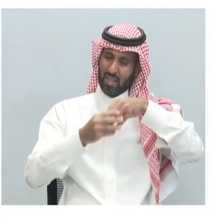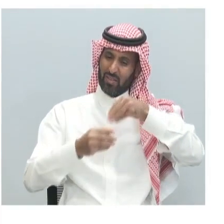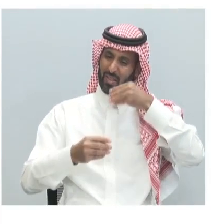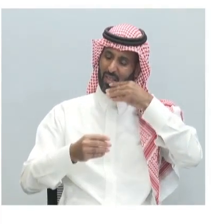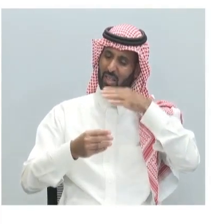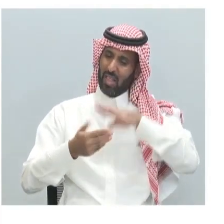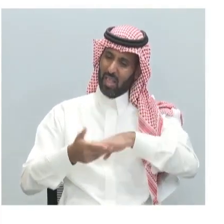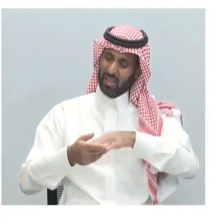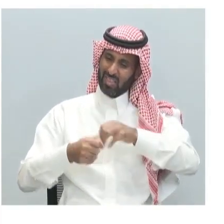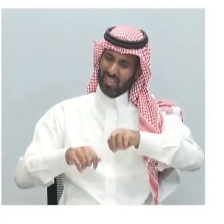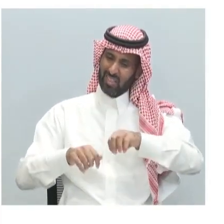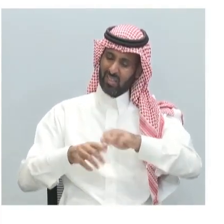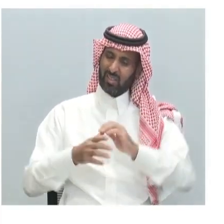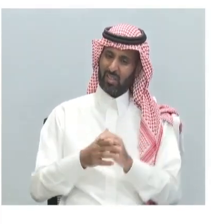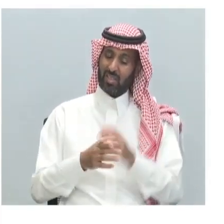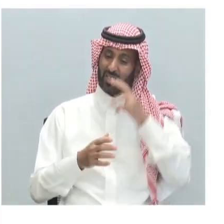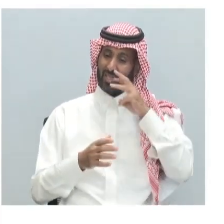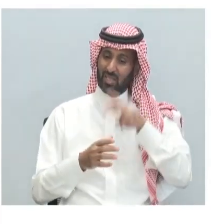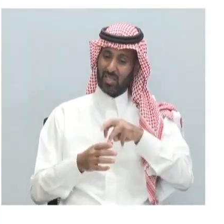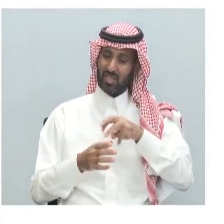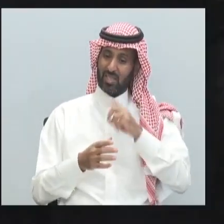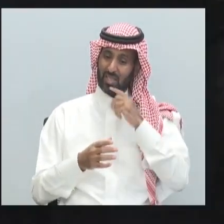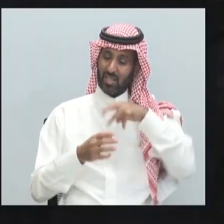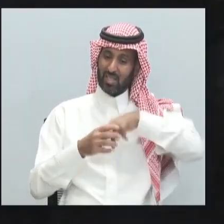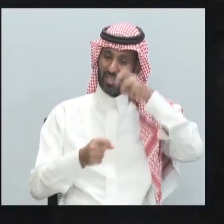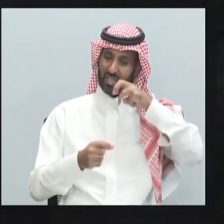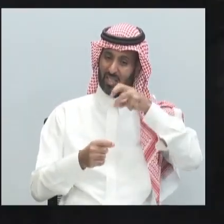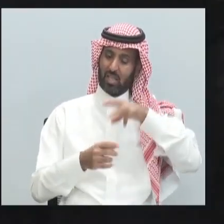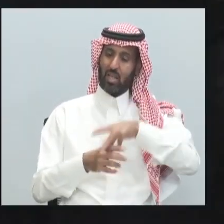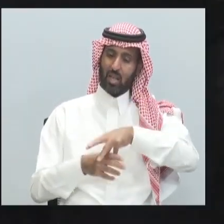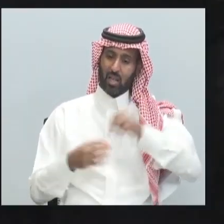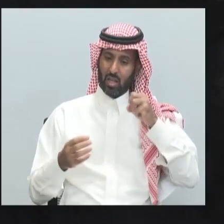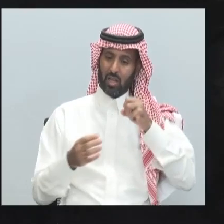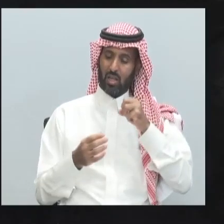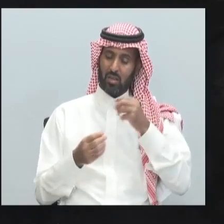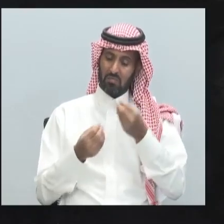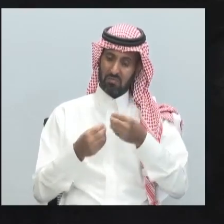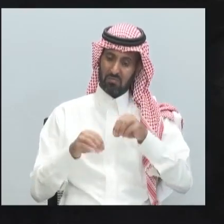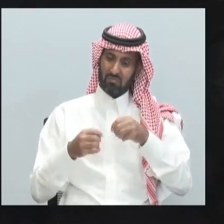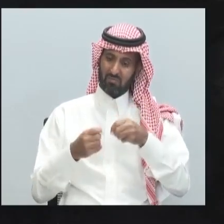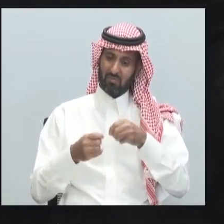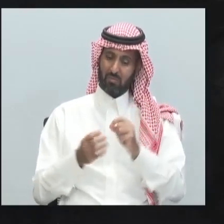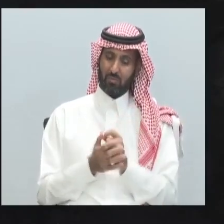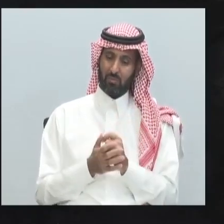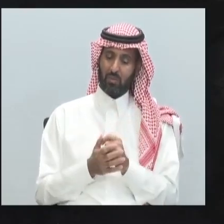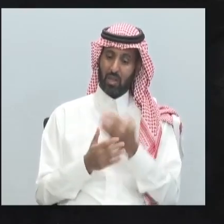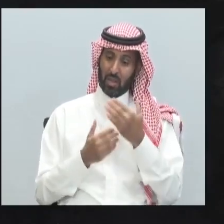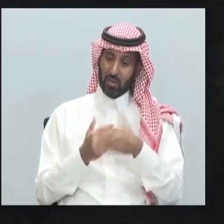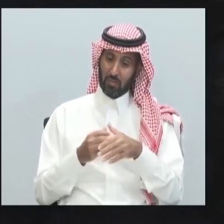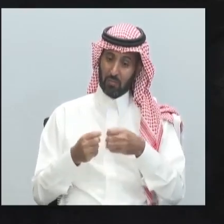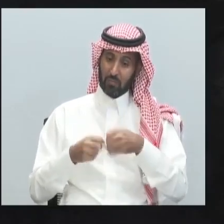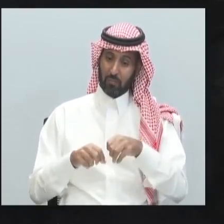you remember what are the talons? Yes, those are talons. But here says what? Falcons